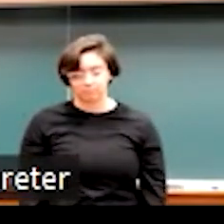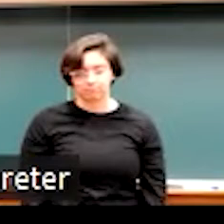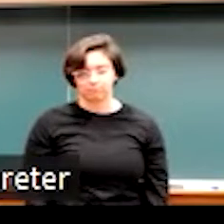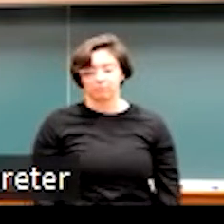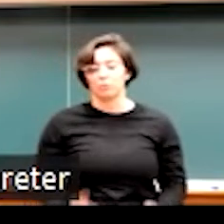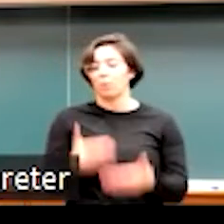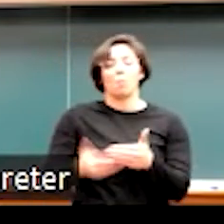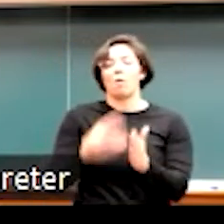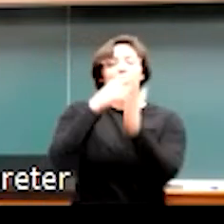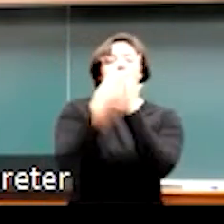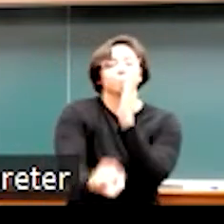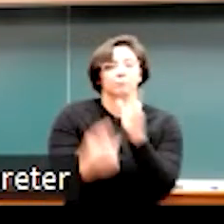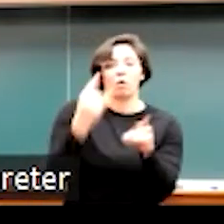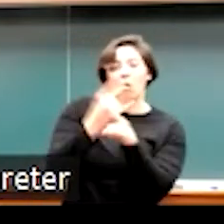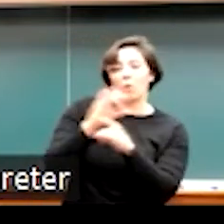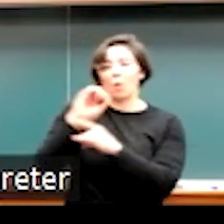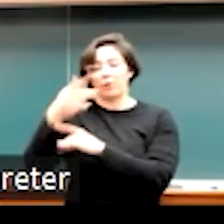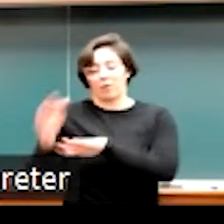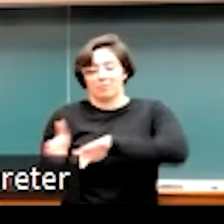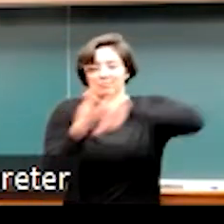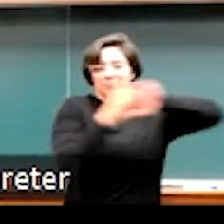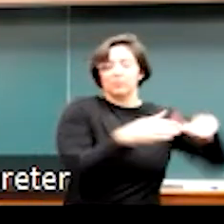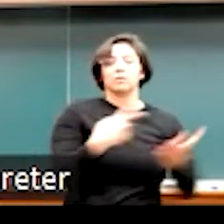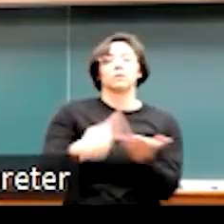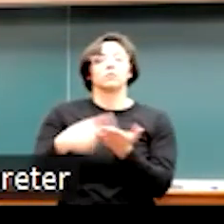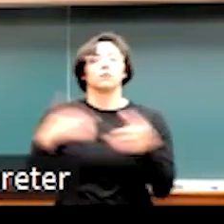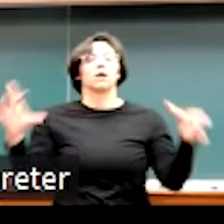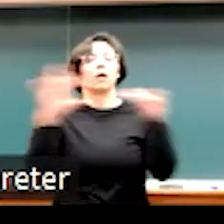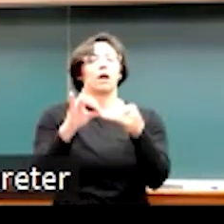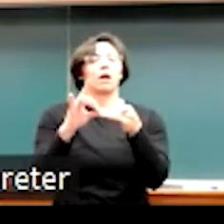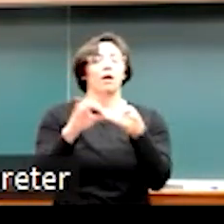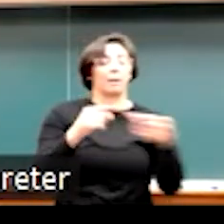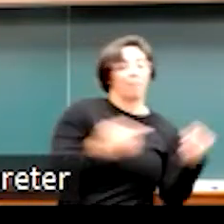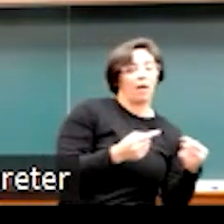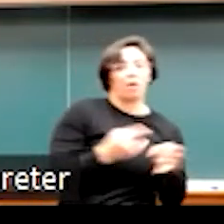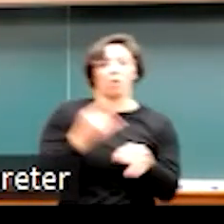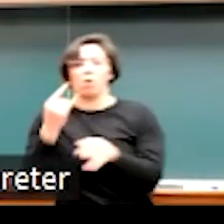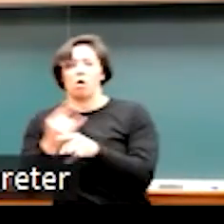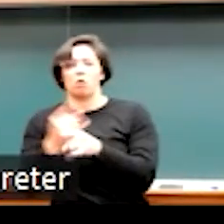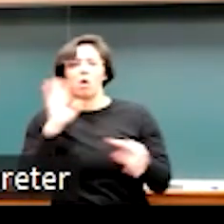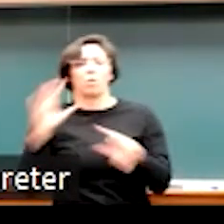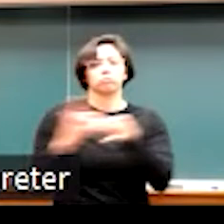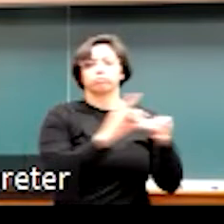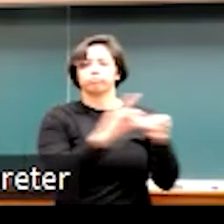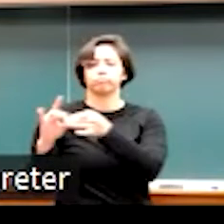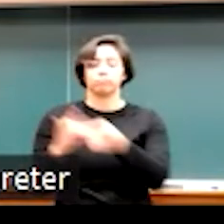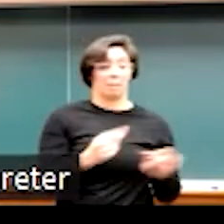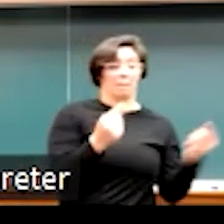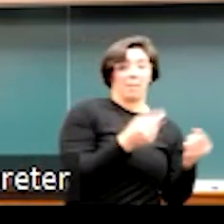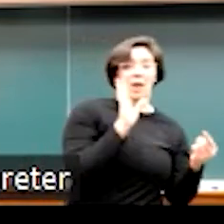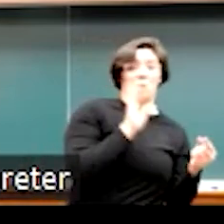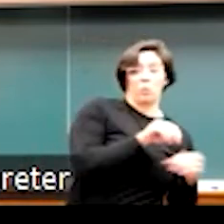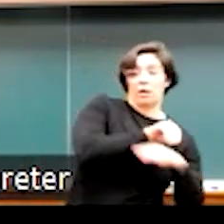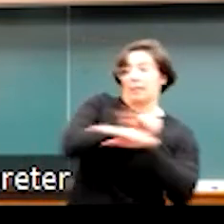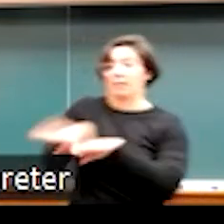But before we get to what we do about alcohol and opioids, let's talk about connections between pain and alcohol, specifically pain as a